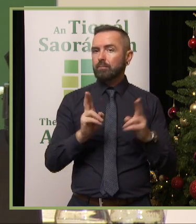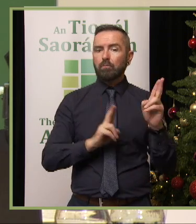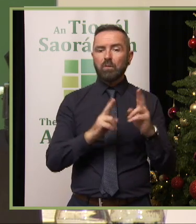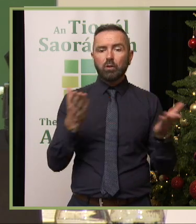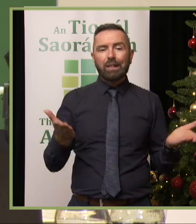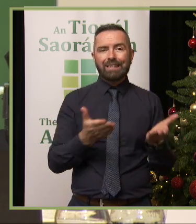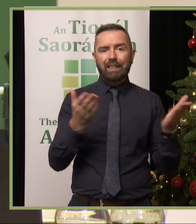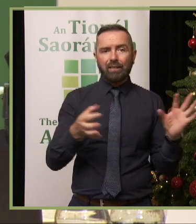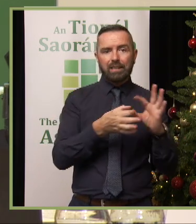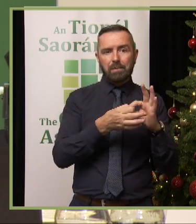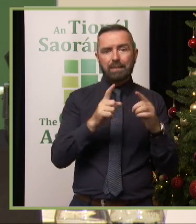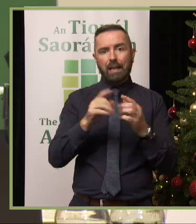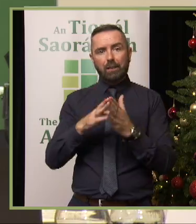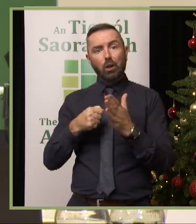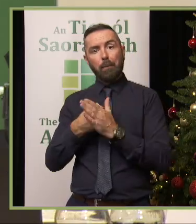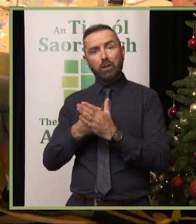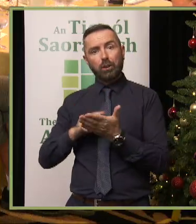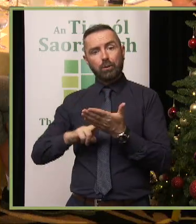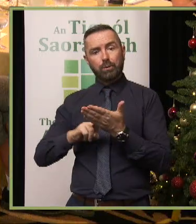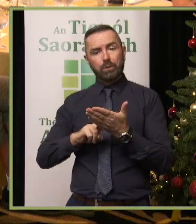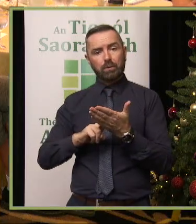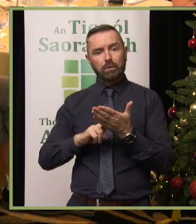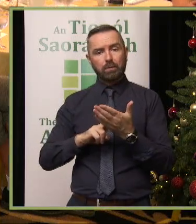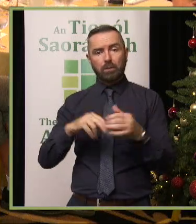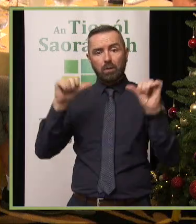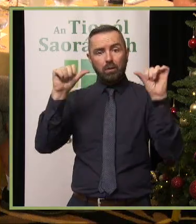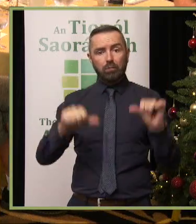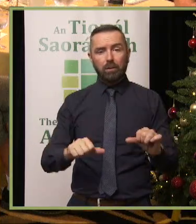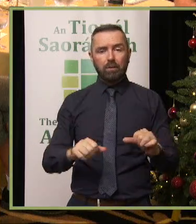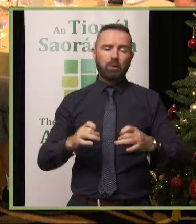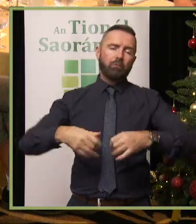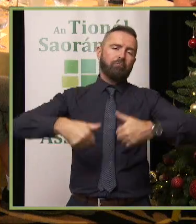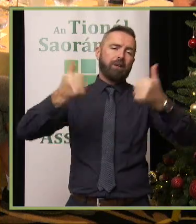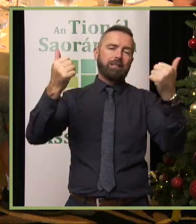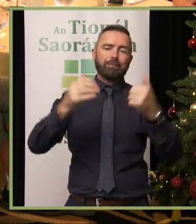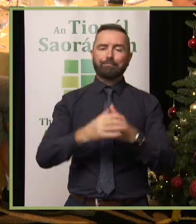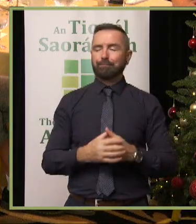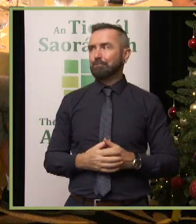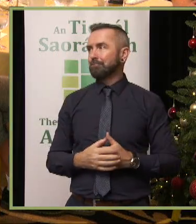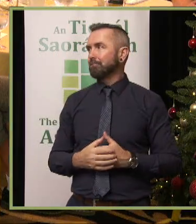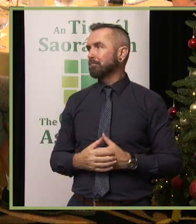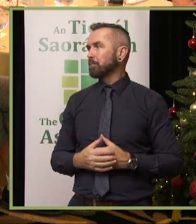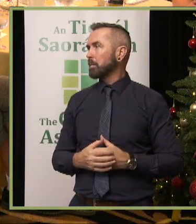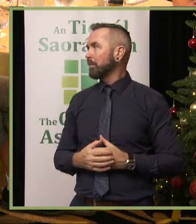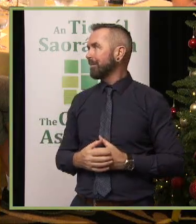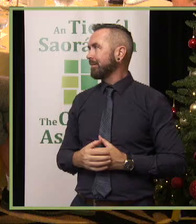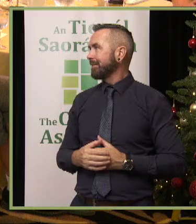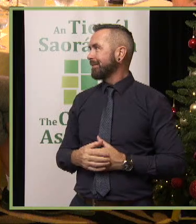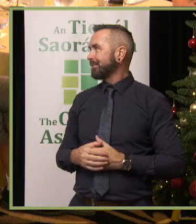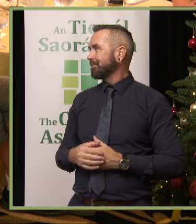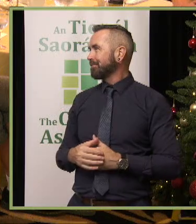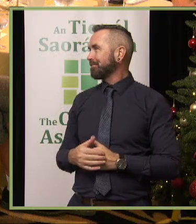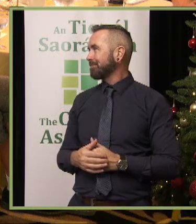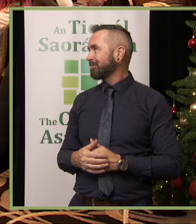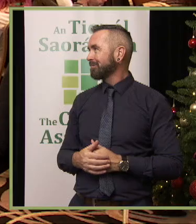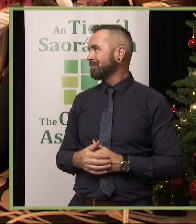So all in favour of commercial versus industrial. Okay, that's carried. Thank you, Hilary. Was there another one? Robert, and then Adele